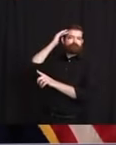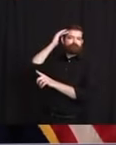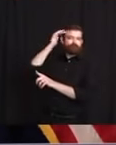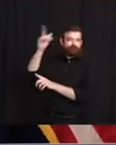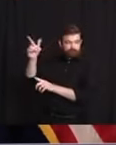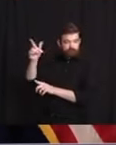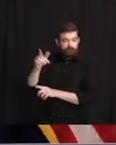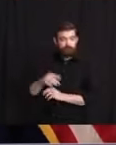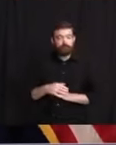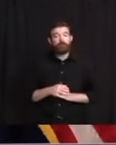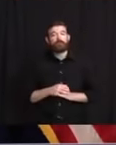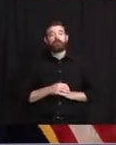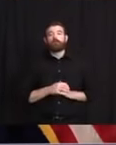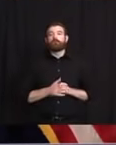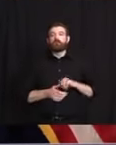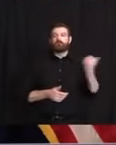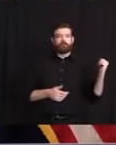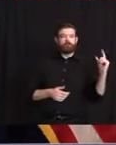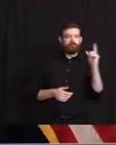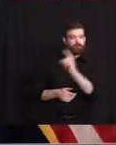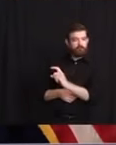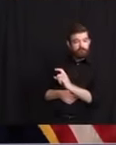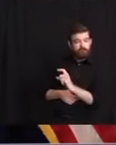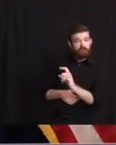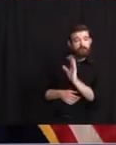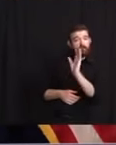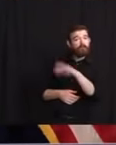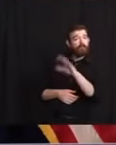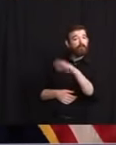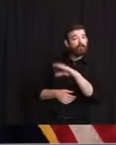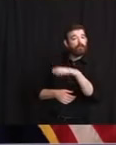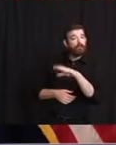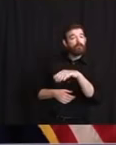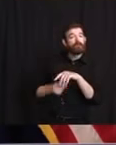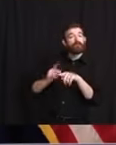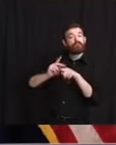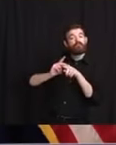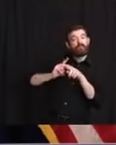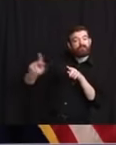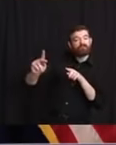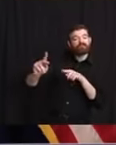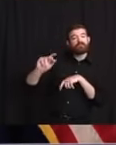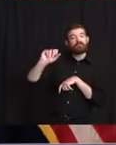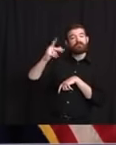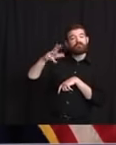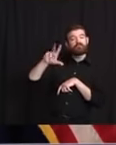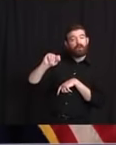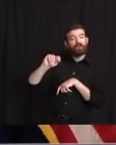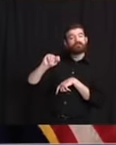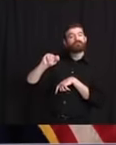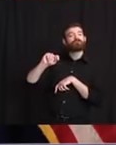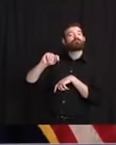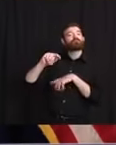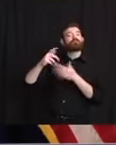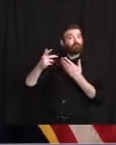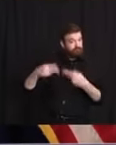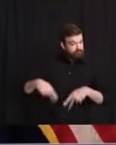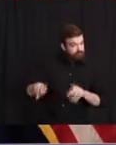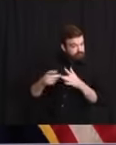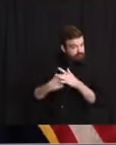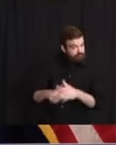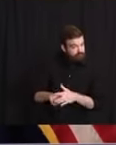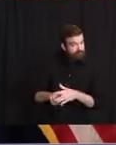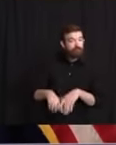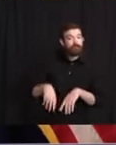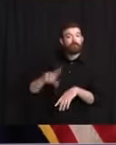supported allowing pro sports practices and competitions to resume and to allow graduations starting on July